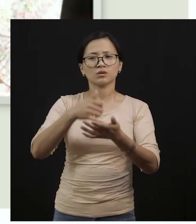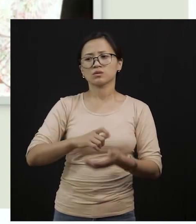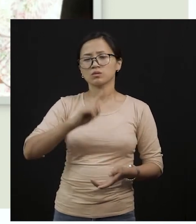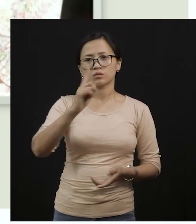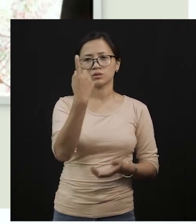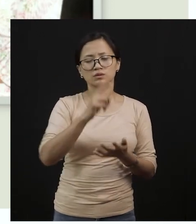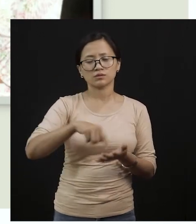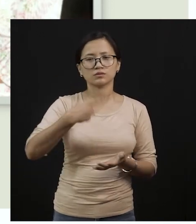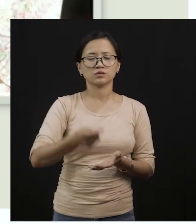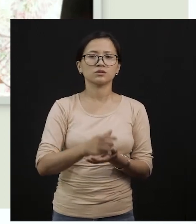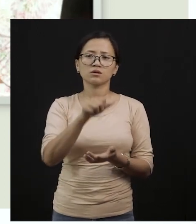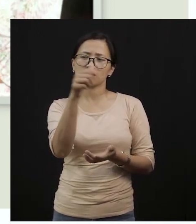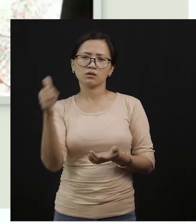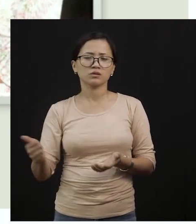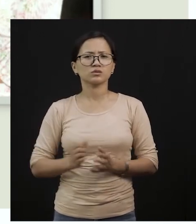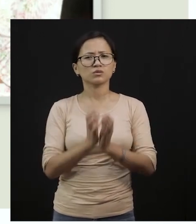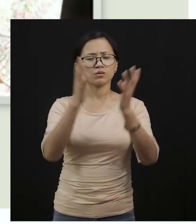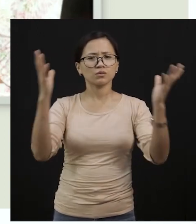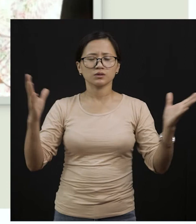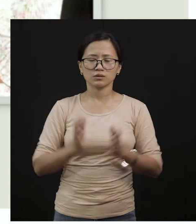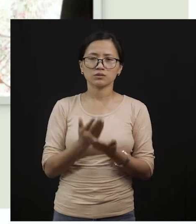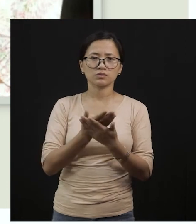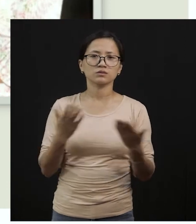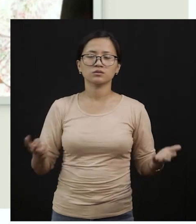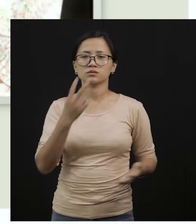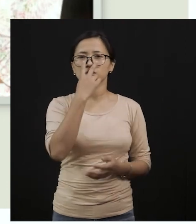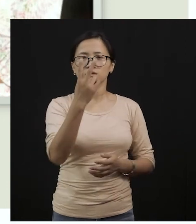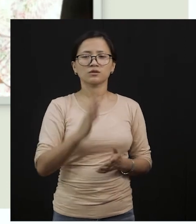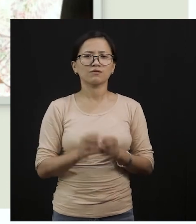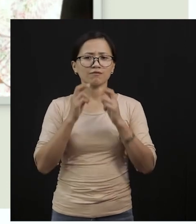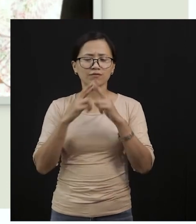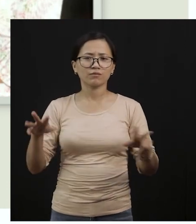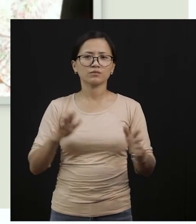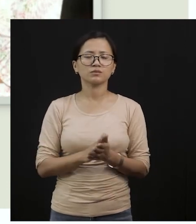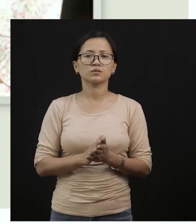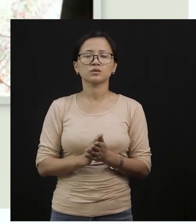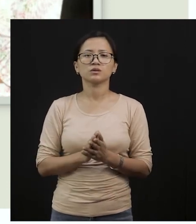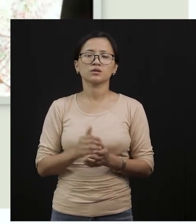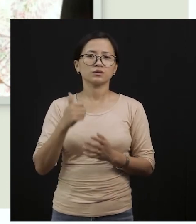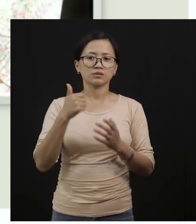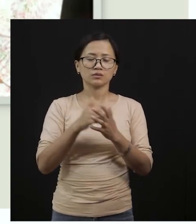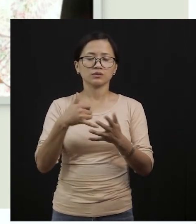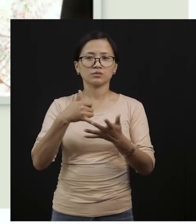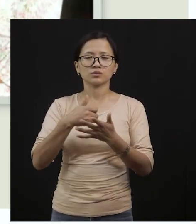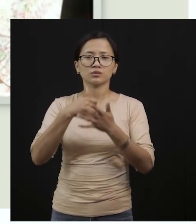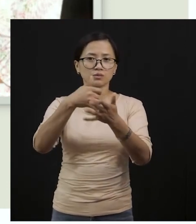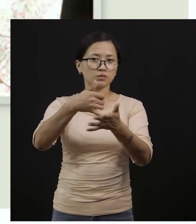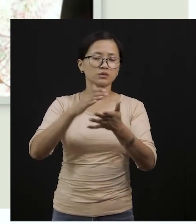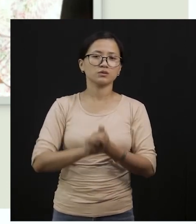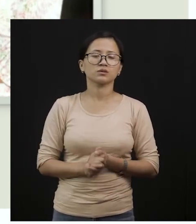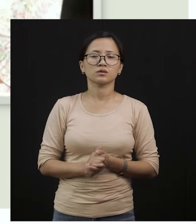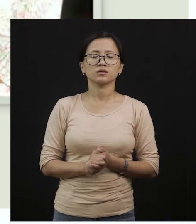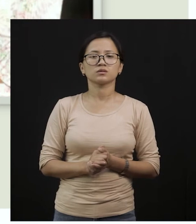the other. There are so many things that we may not see, but these are some very prominent awards that one can get. Imagine